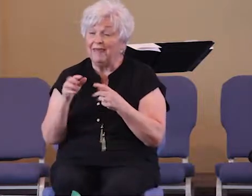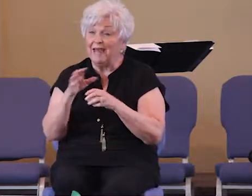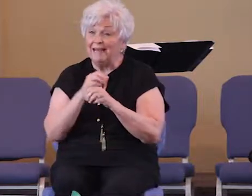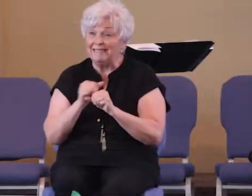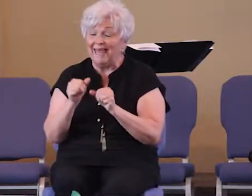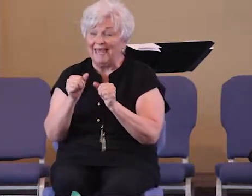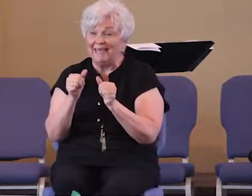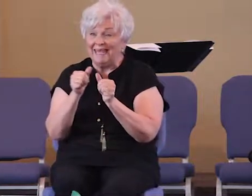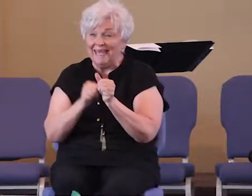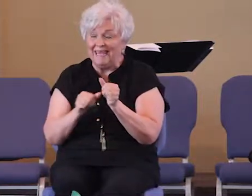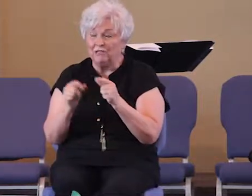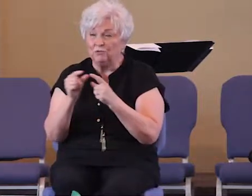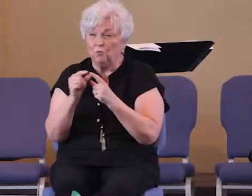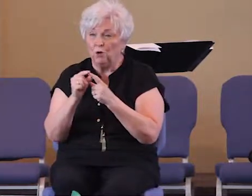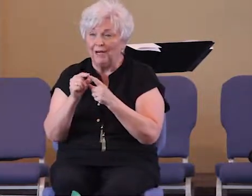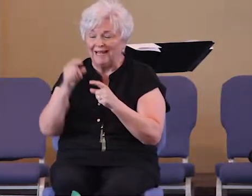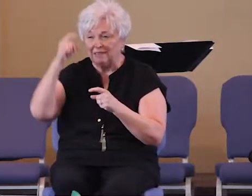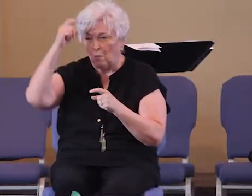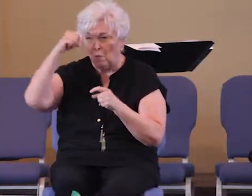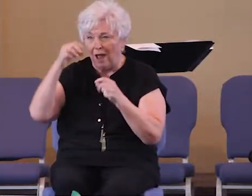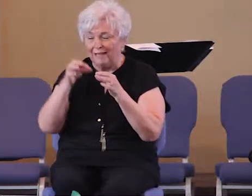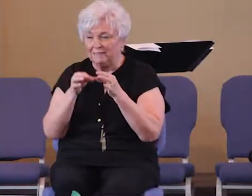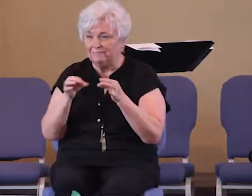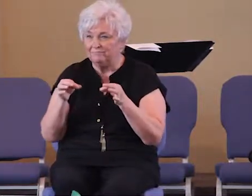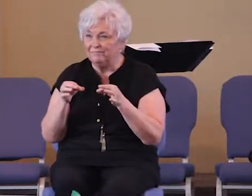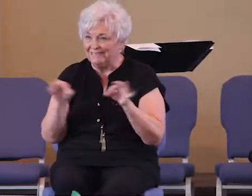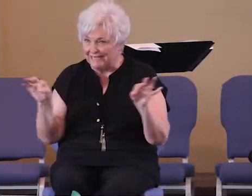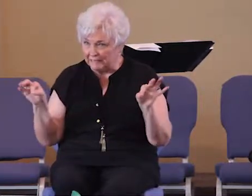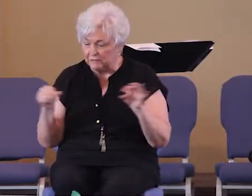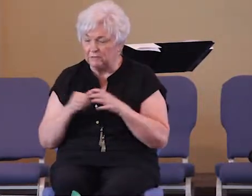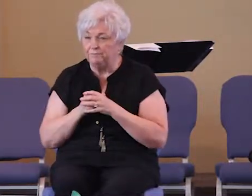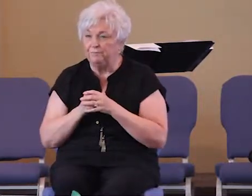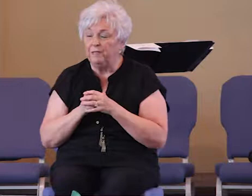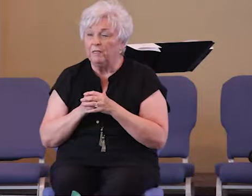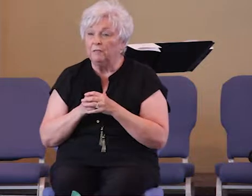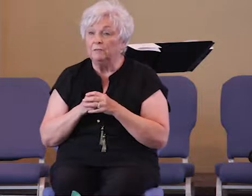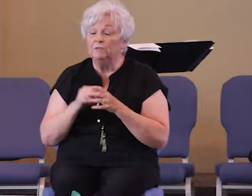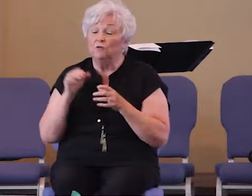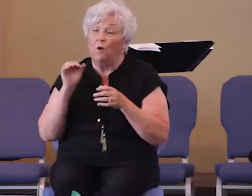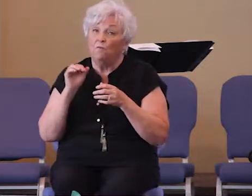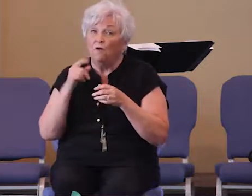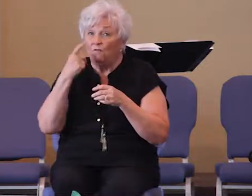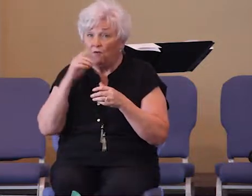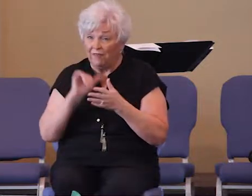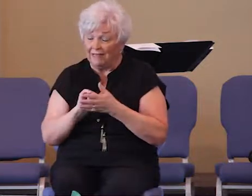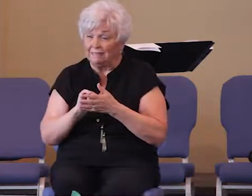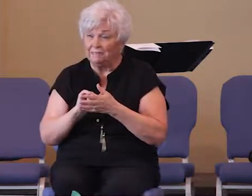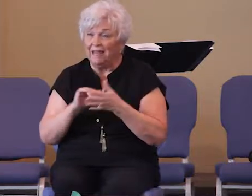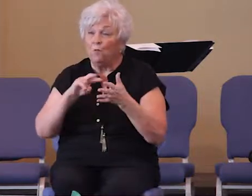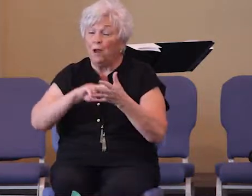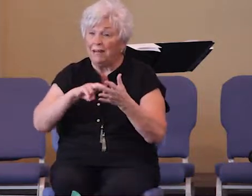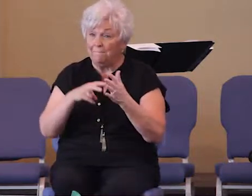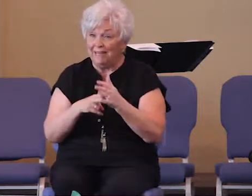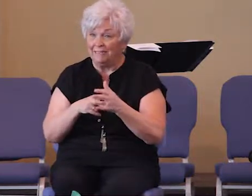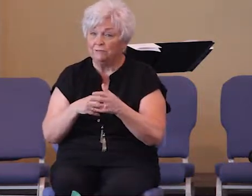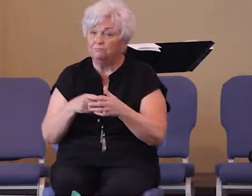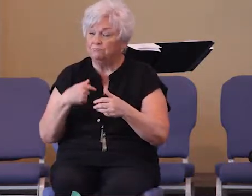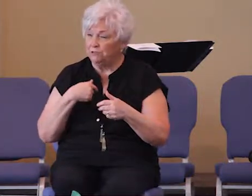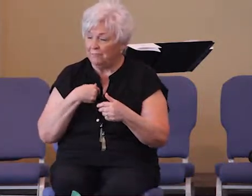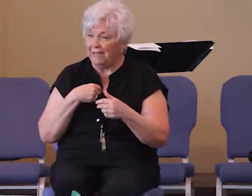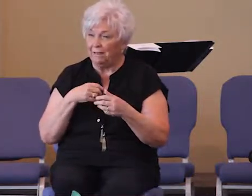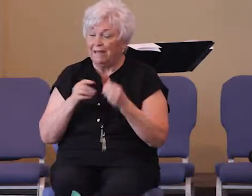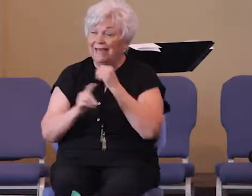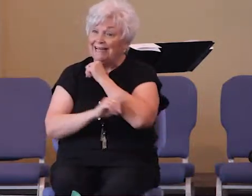as a wise saying. And so for this one, I did, you know, okay, here's what it means to be to me.